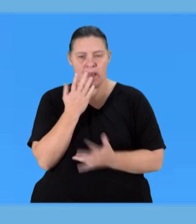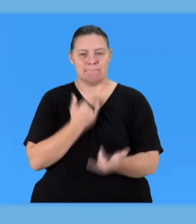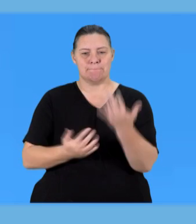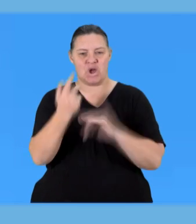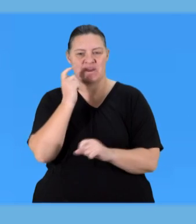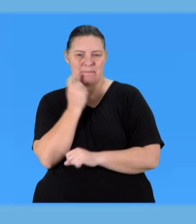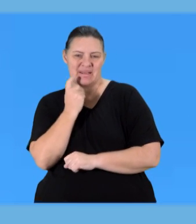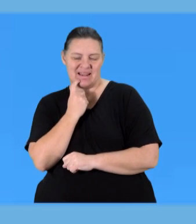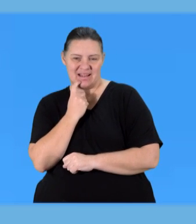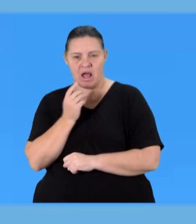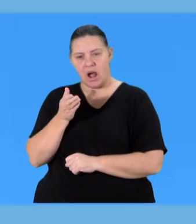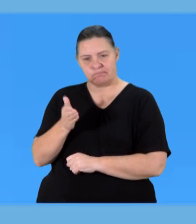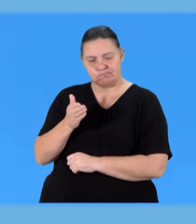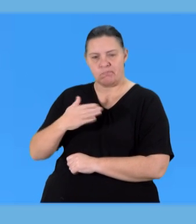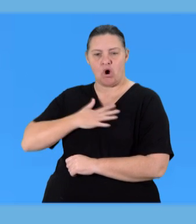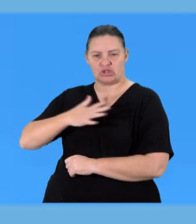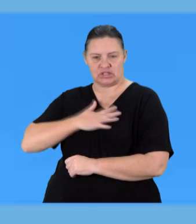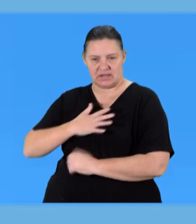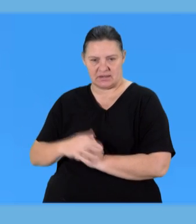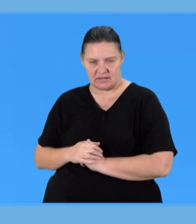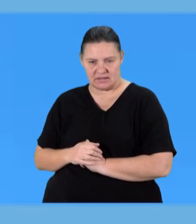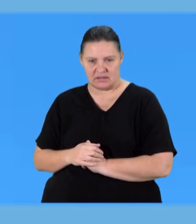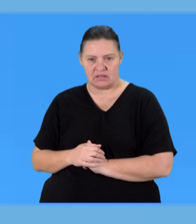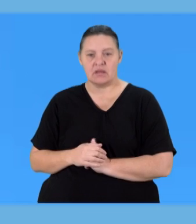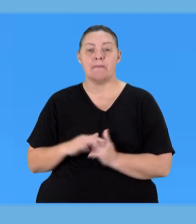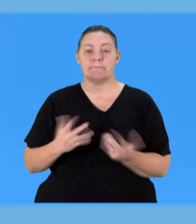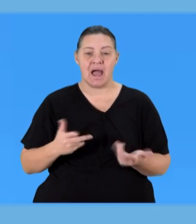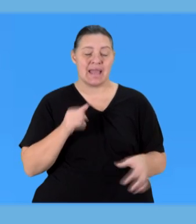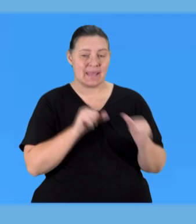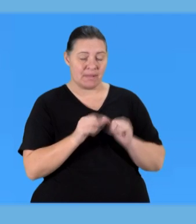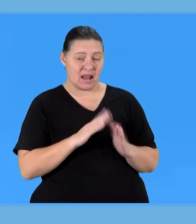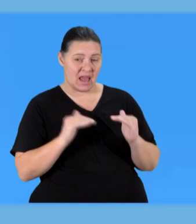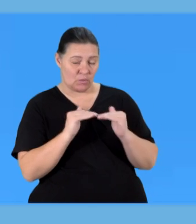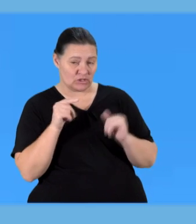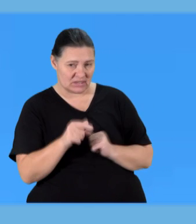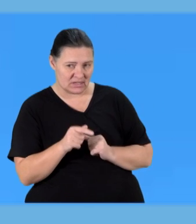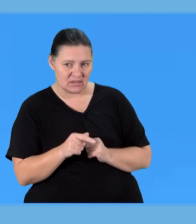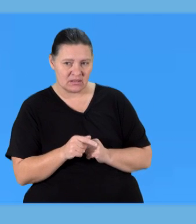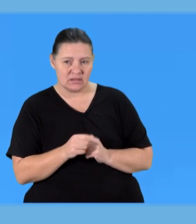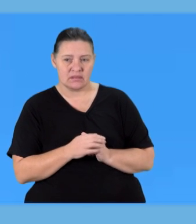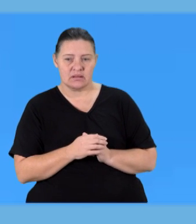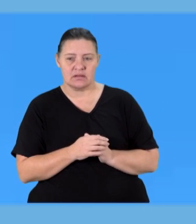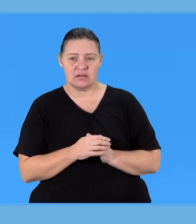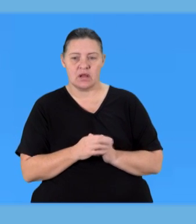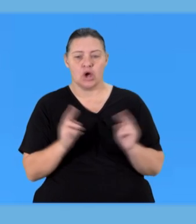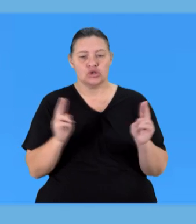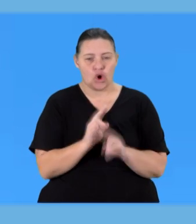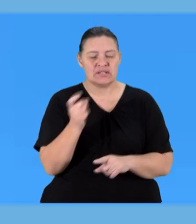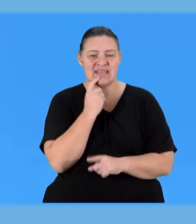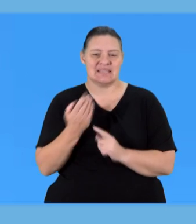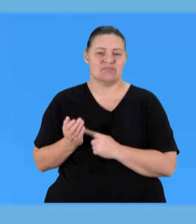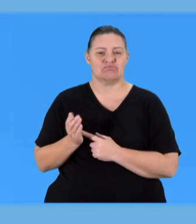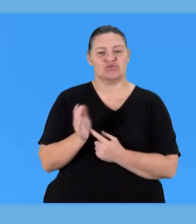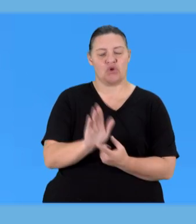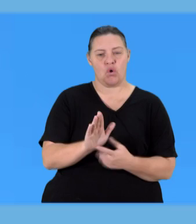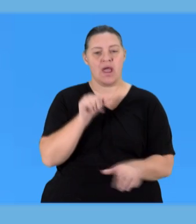now the burning of metal in the presence of oxygen. Whereas the chemical equation, that's a short, easy way